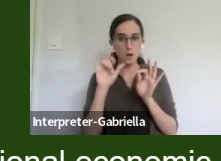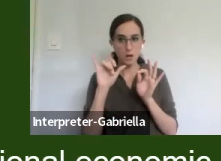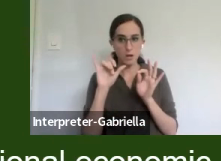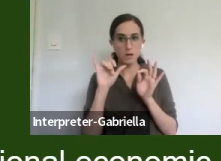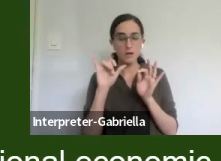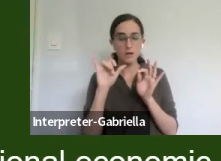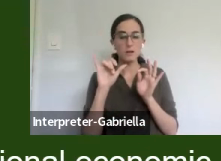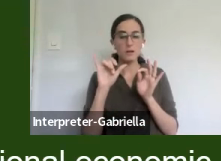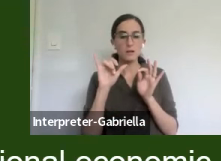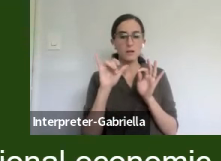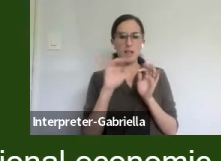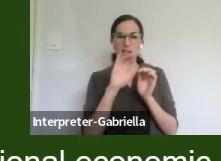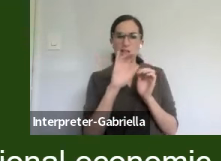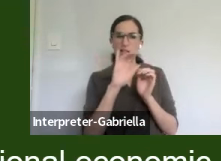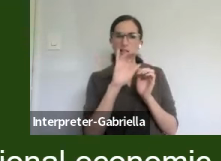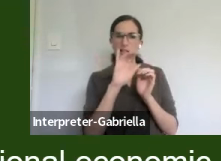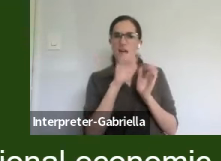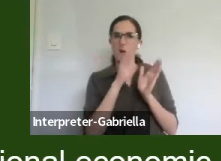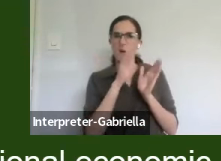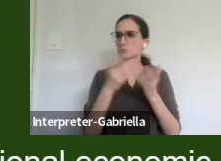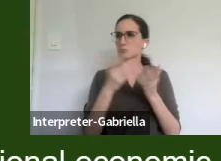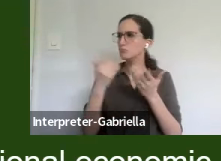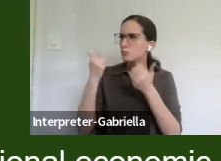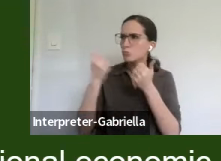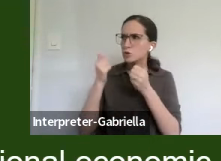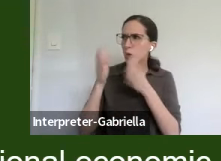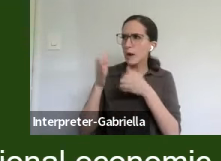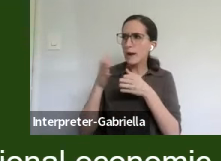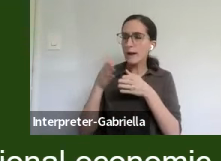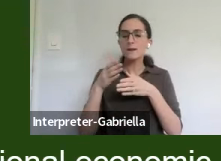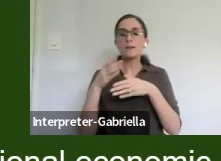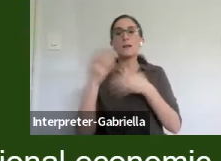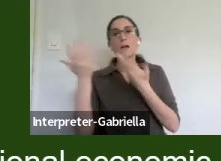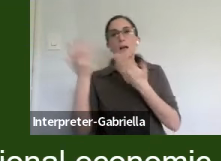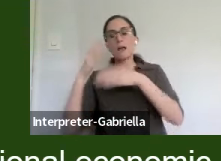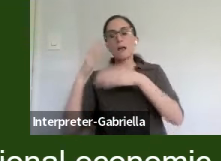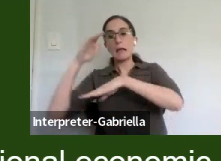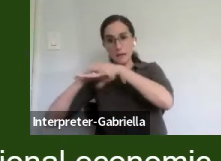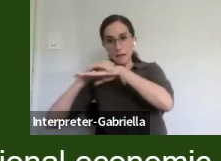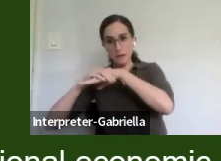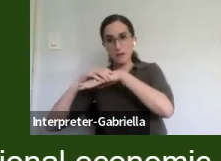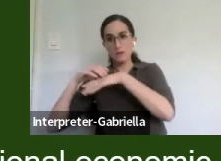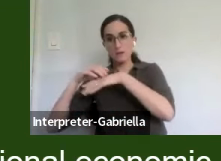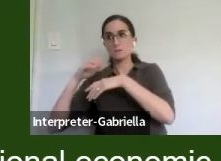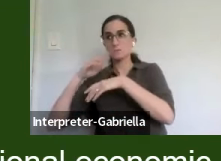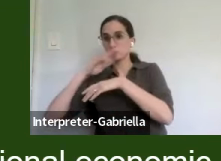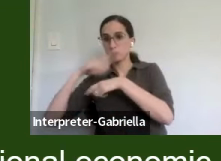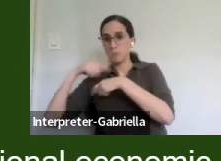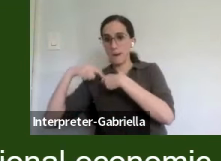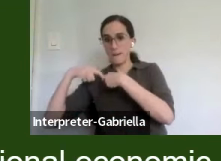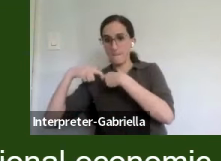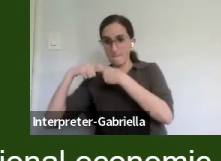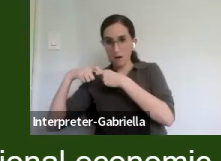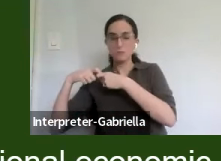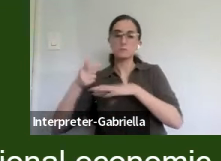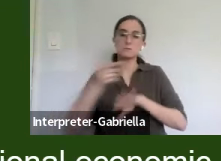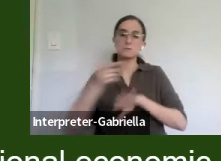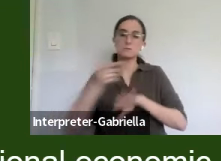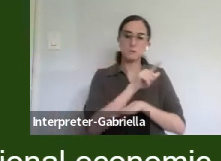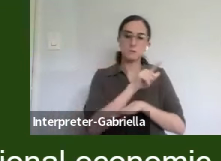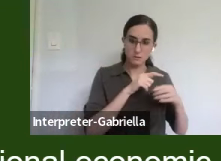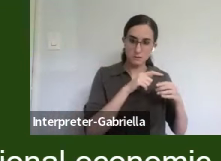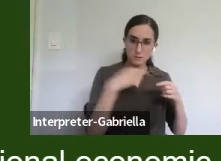gonna do it that way. Which way? In English, and then we have to pause and say it in Spanish because this can be recorded. It has